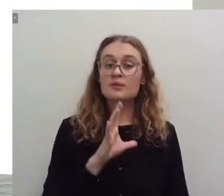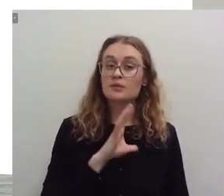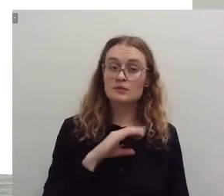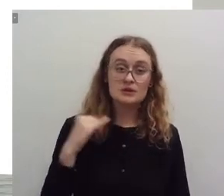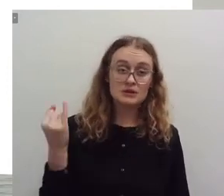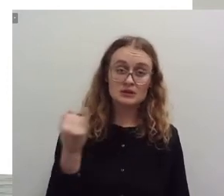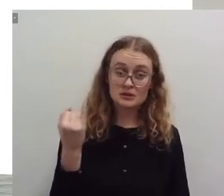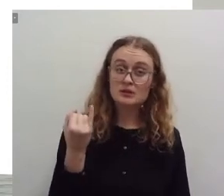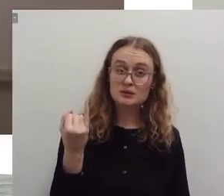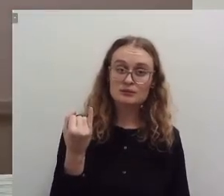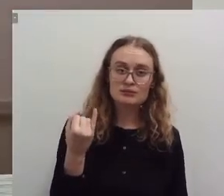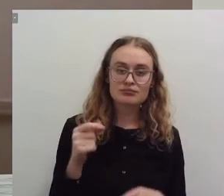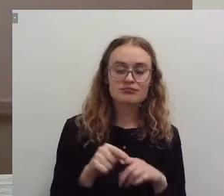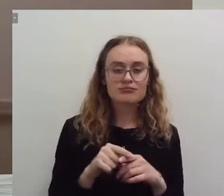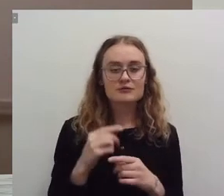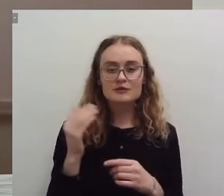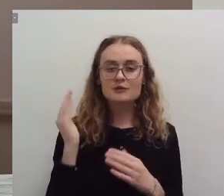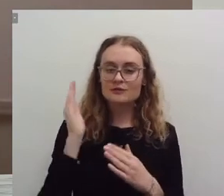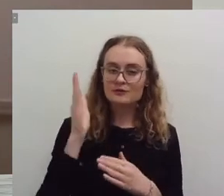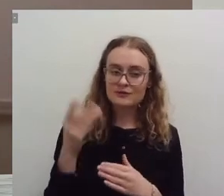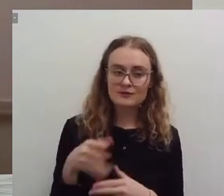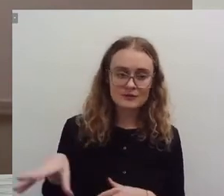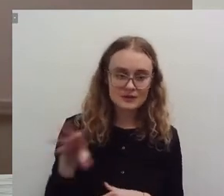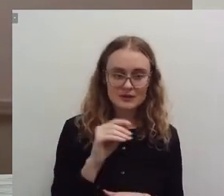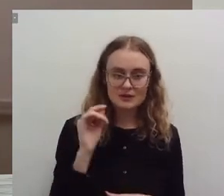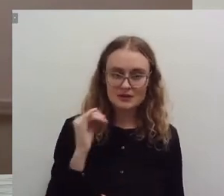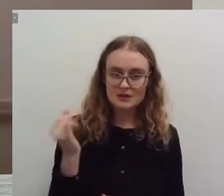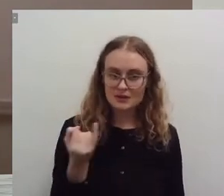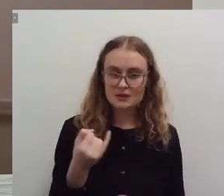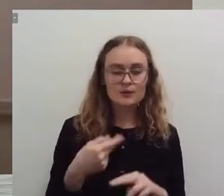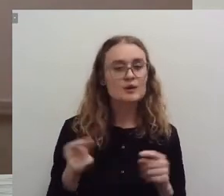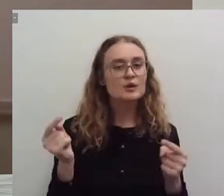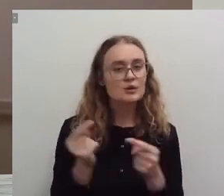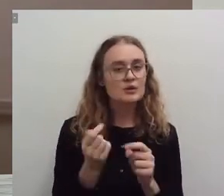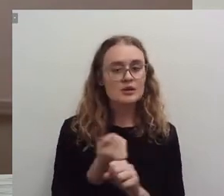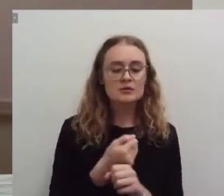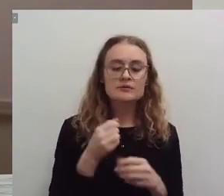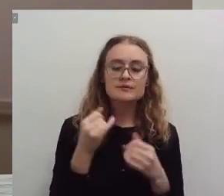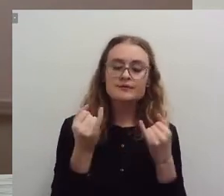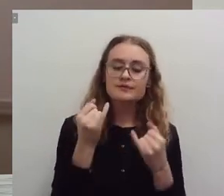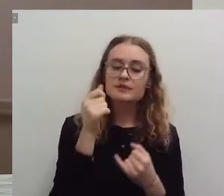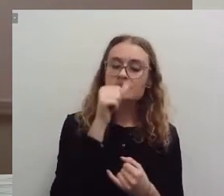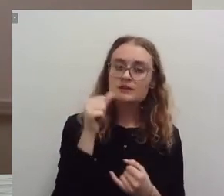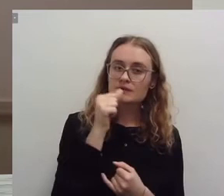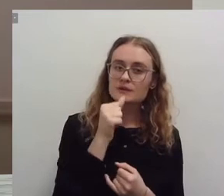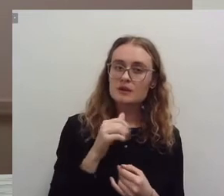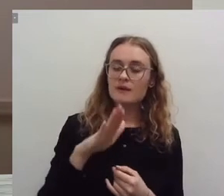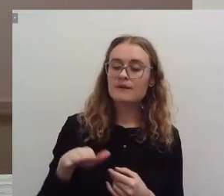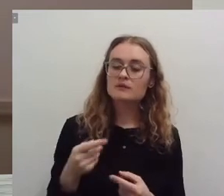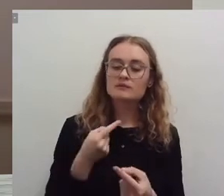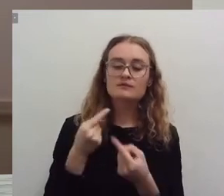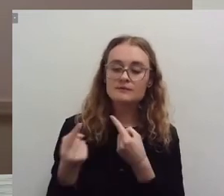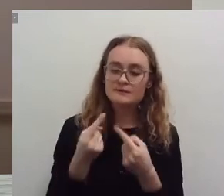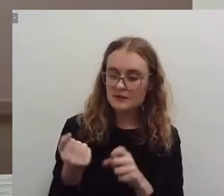need individual perspective when we are trying to help children and young people. It